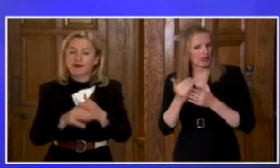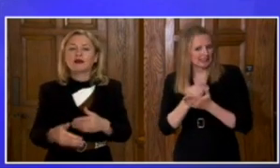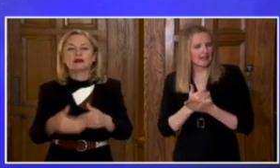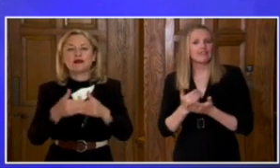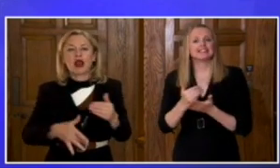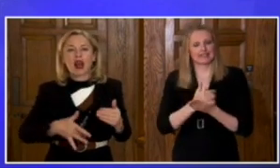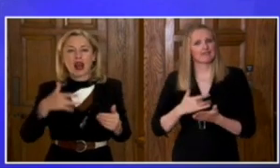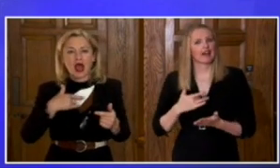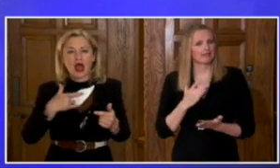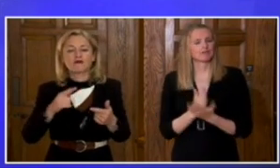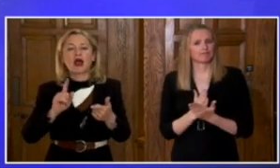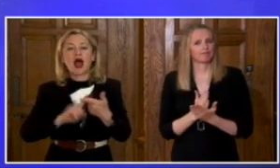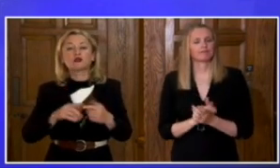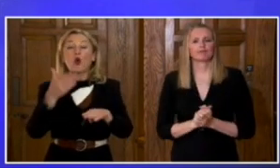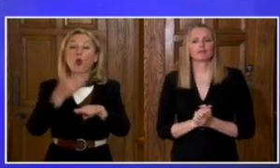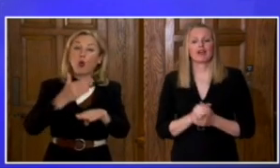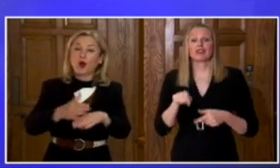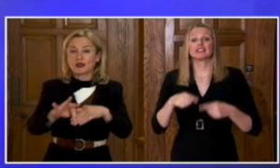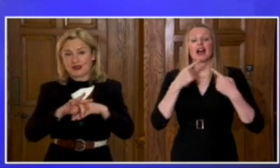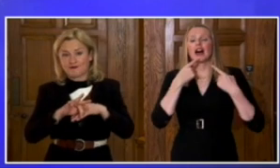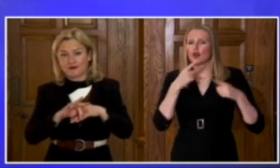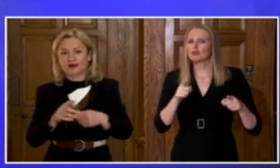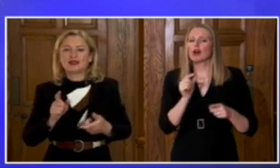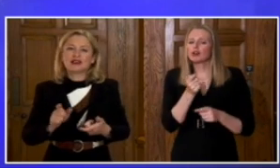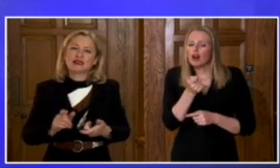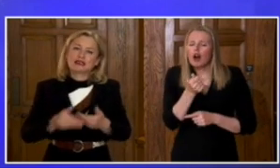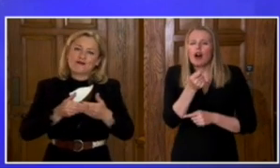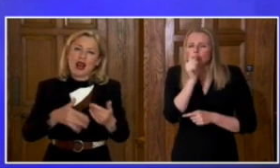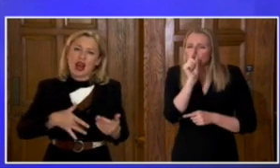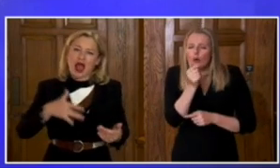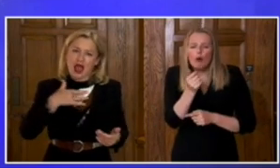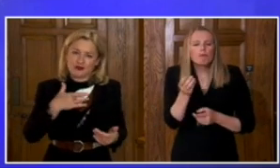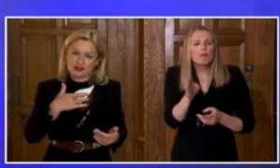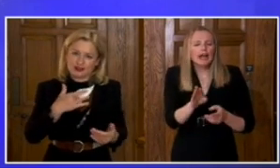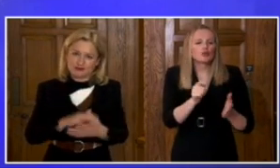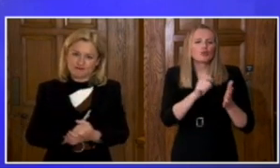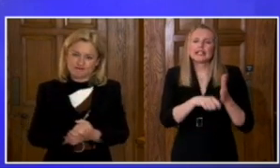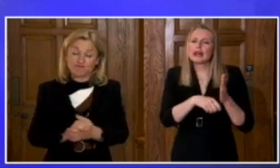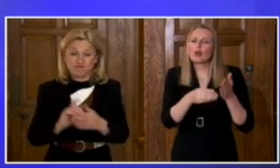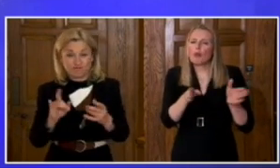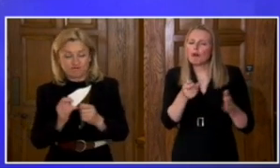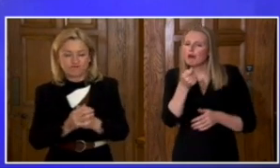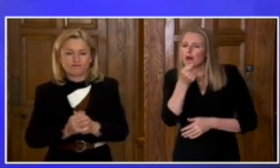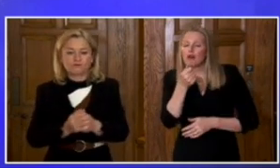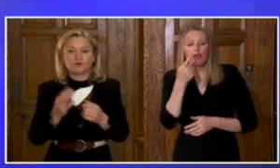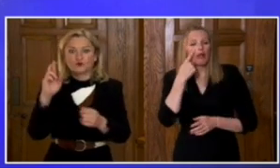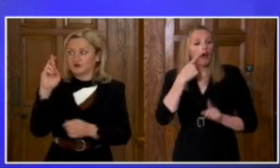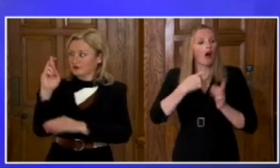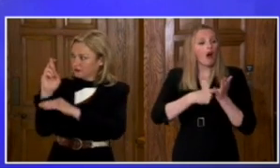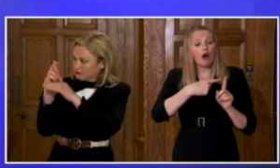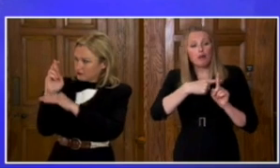lives. Today's announcement is a graduated step towards the opening of retail, and if the R rate is controlled,